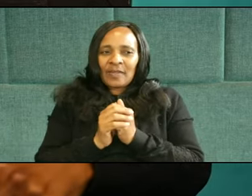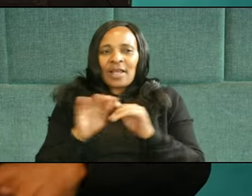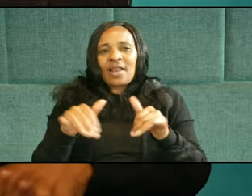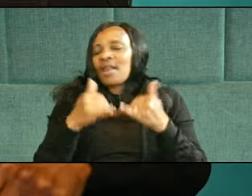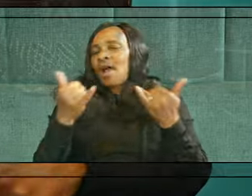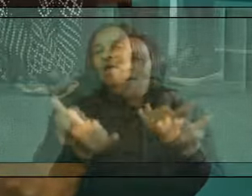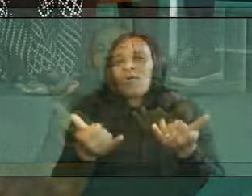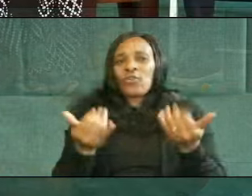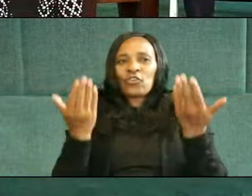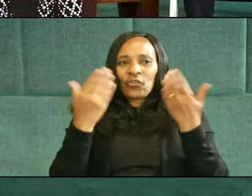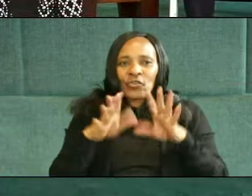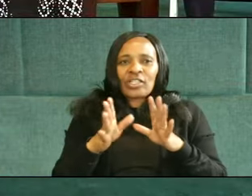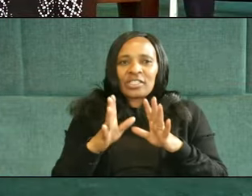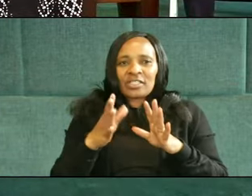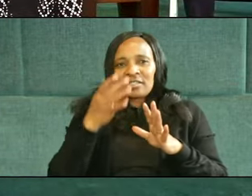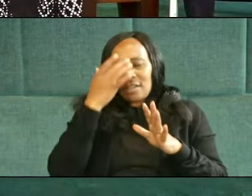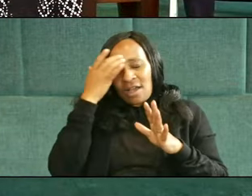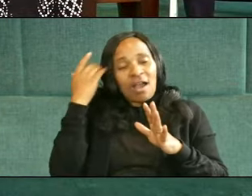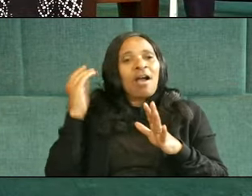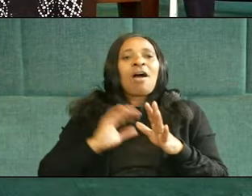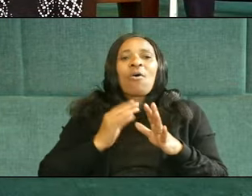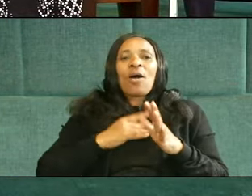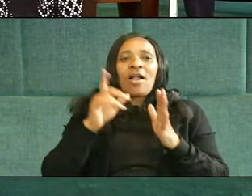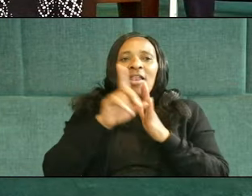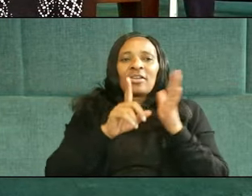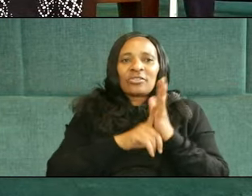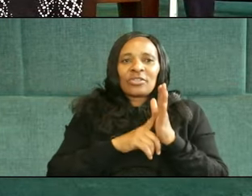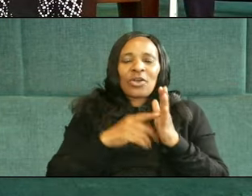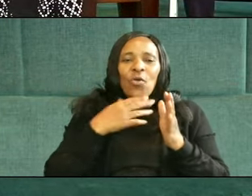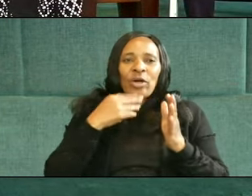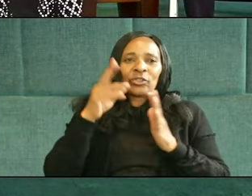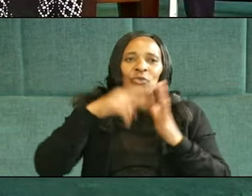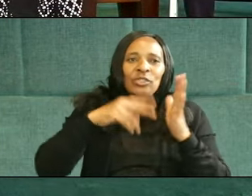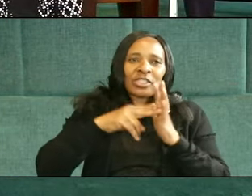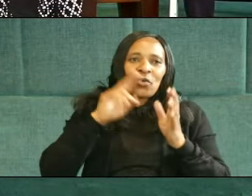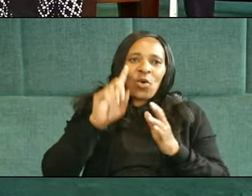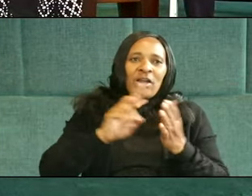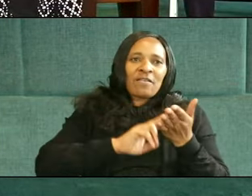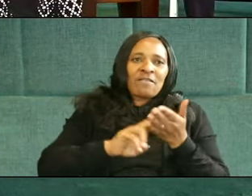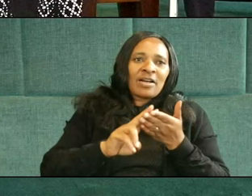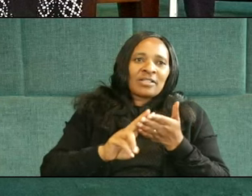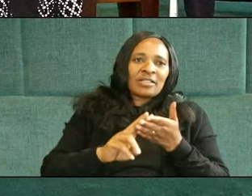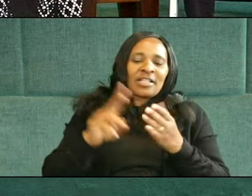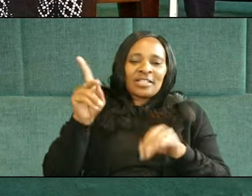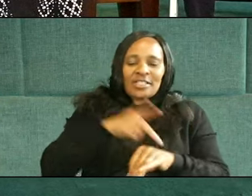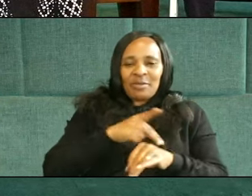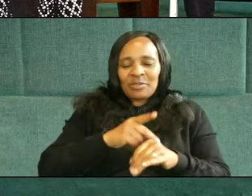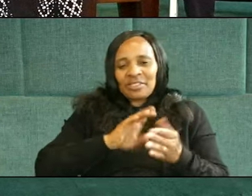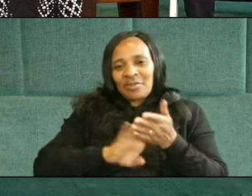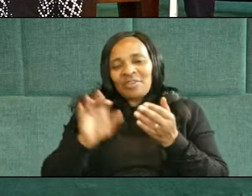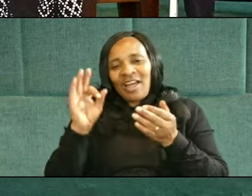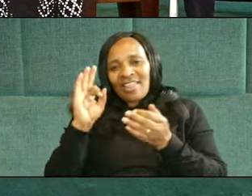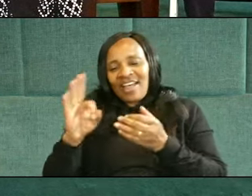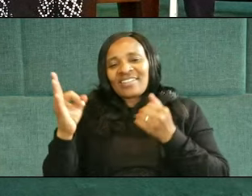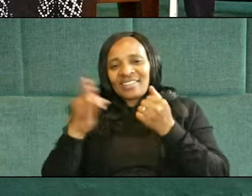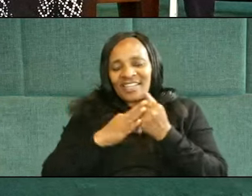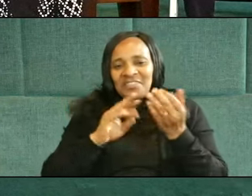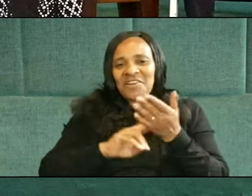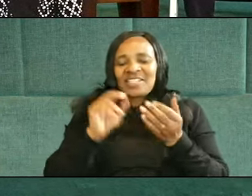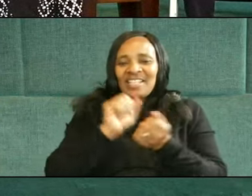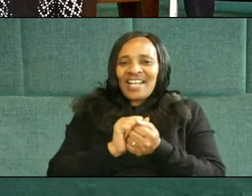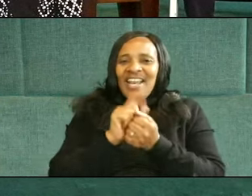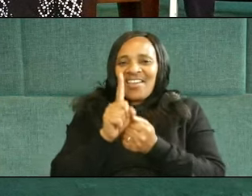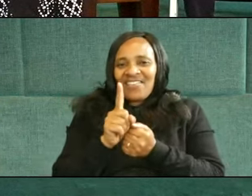Now, to finish up our lesson, I want us to read one verse, Psalm 38, verse 11. I'll ask Silas to read,